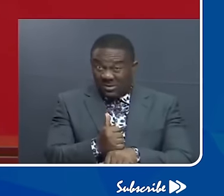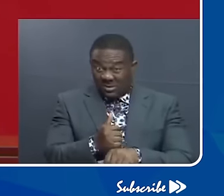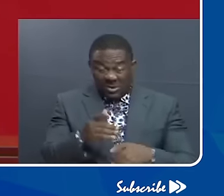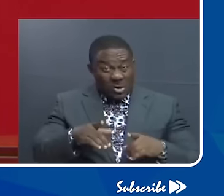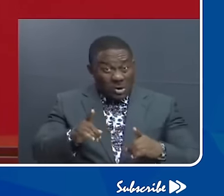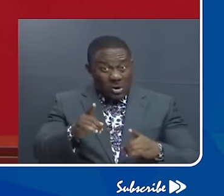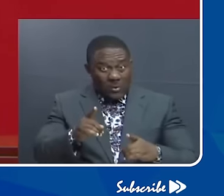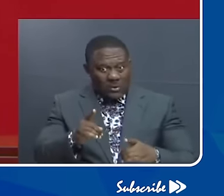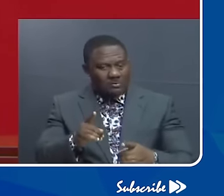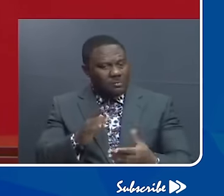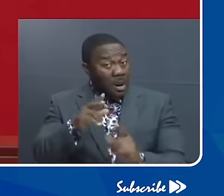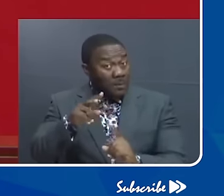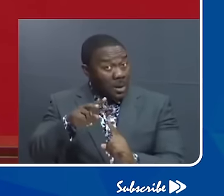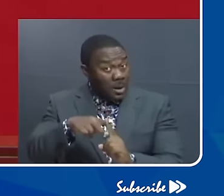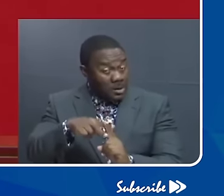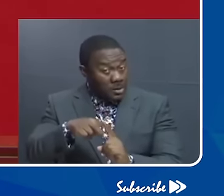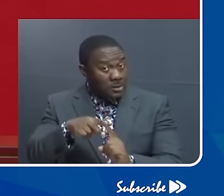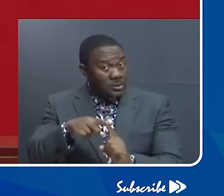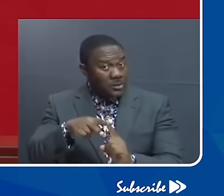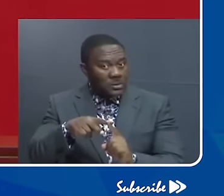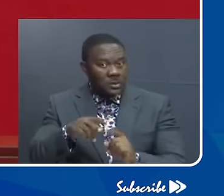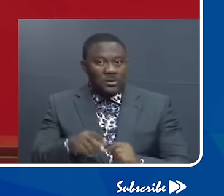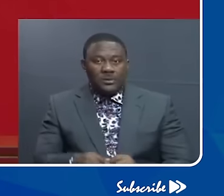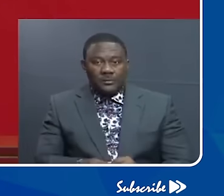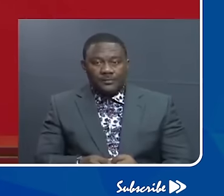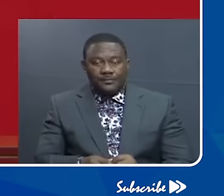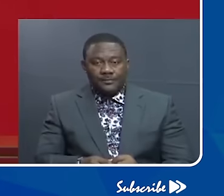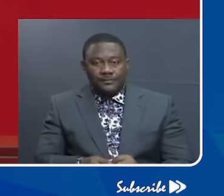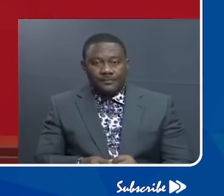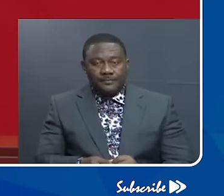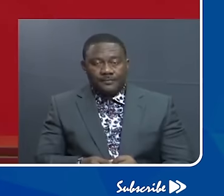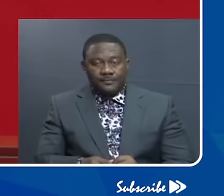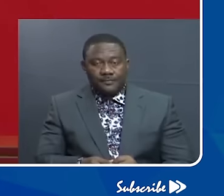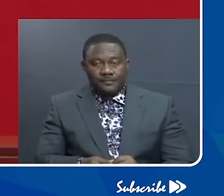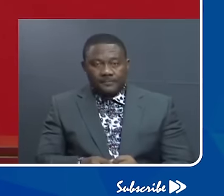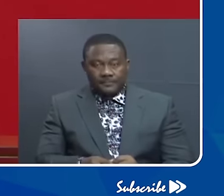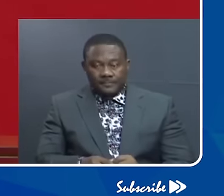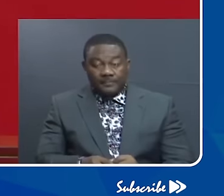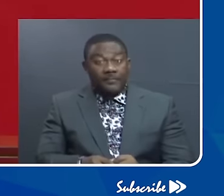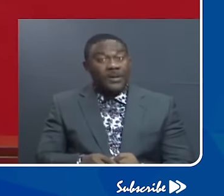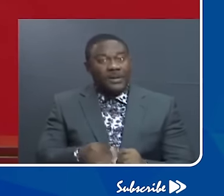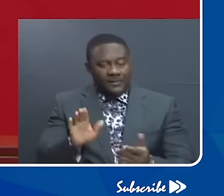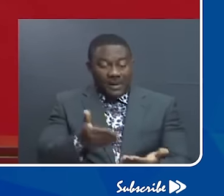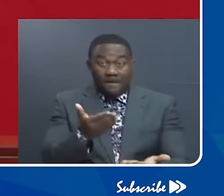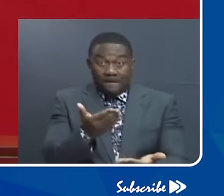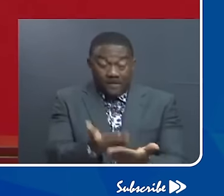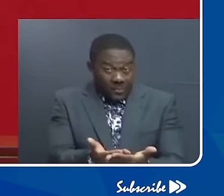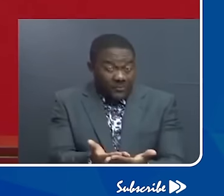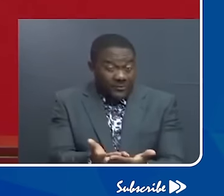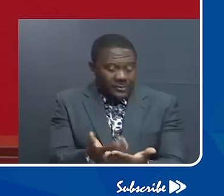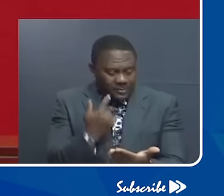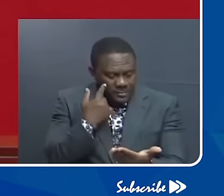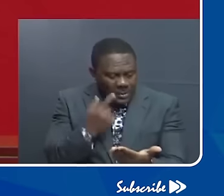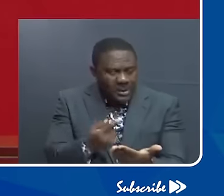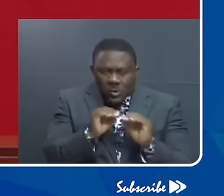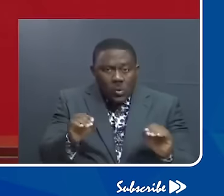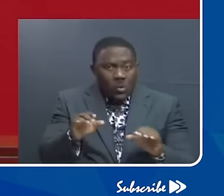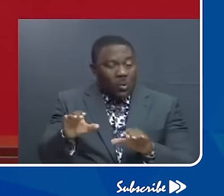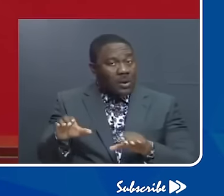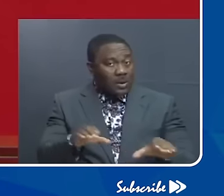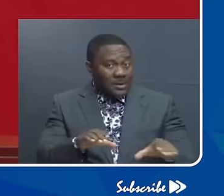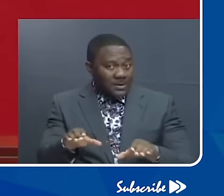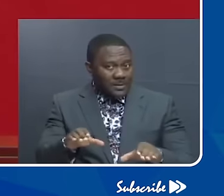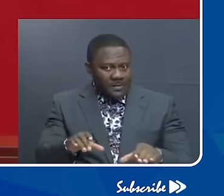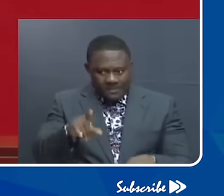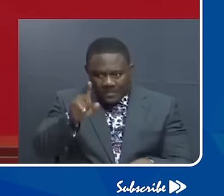interlocutory injunction application, the status quo ante ought to be preserved and no action